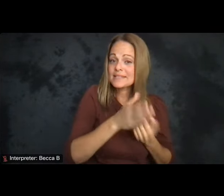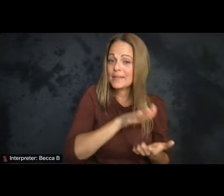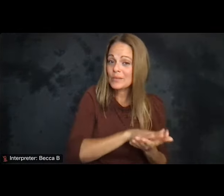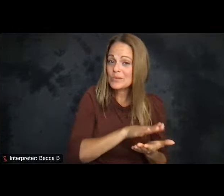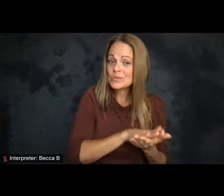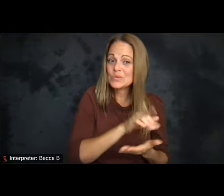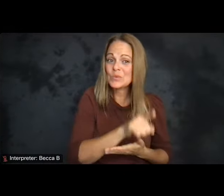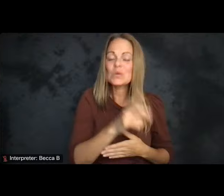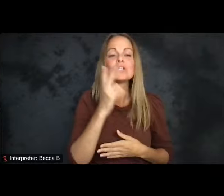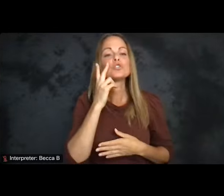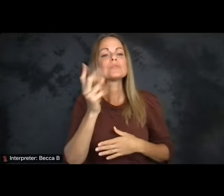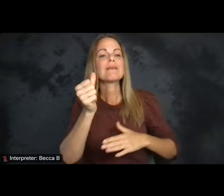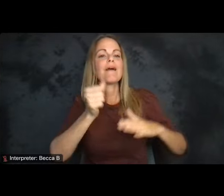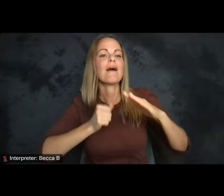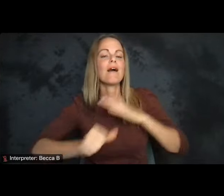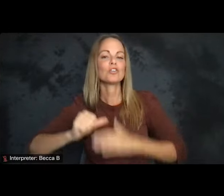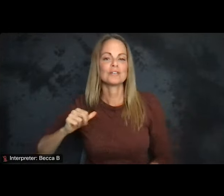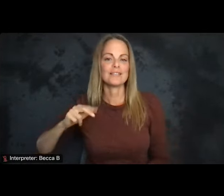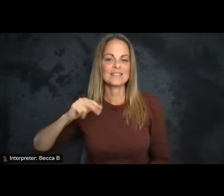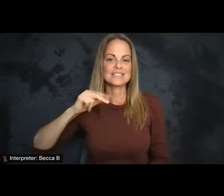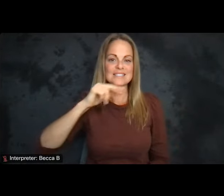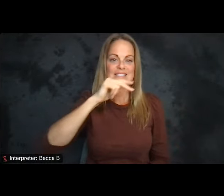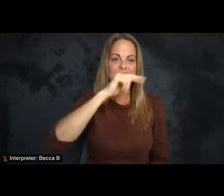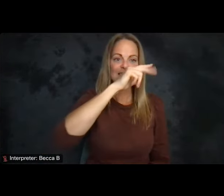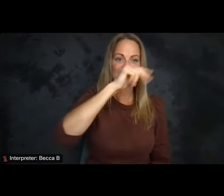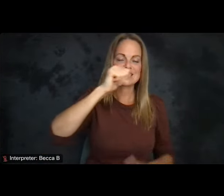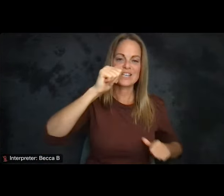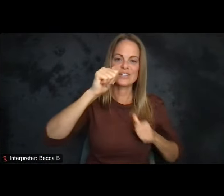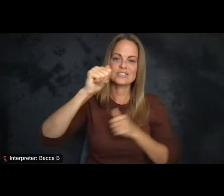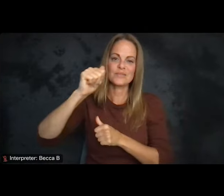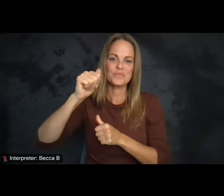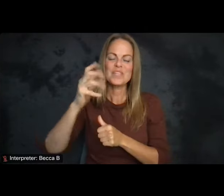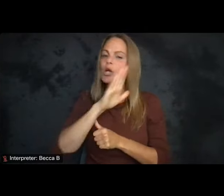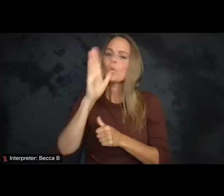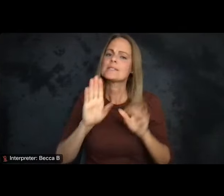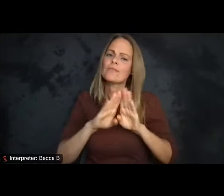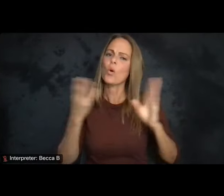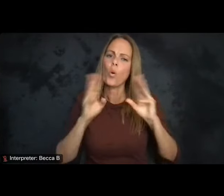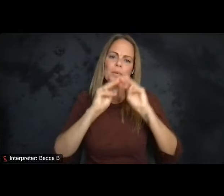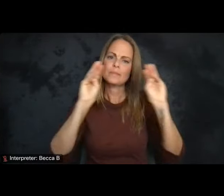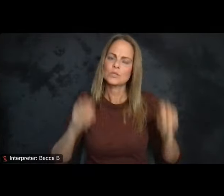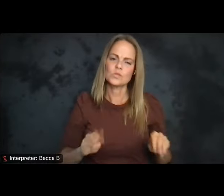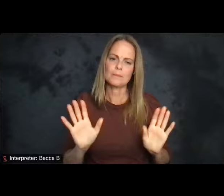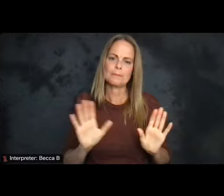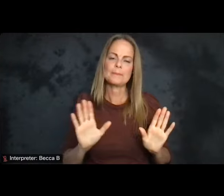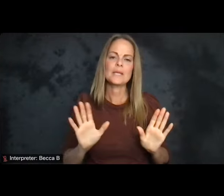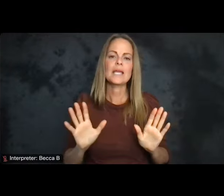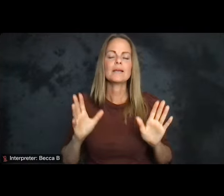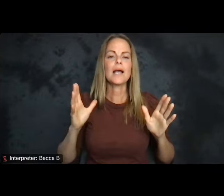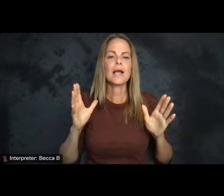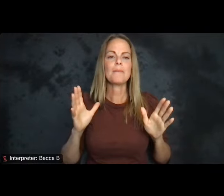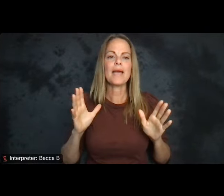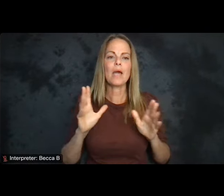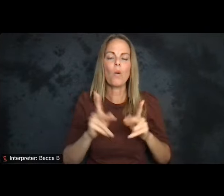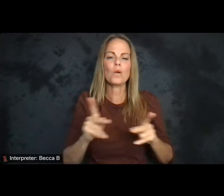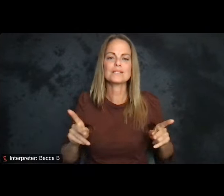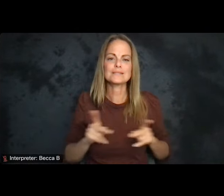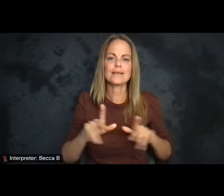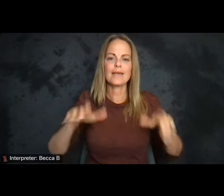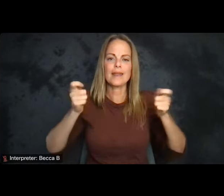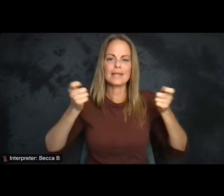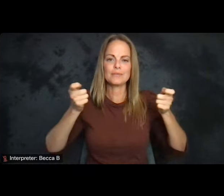see underneath that stairwell when it was used, because it was never open as a museum. It was basically our site administrator lived there until the mid-90s,